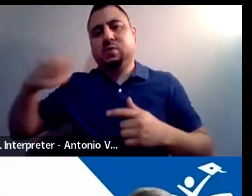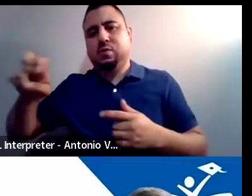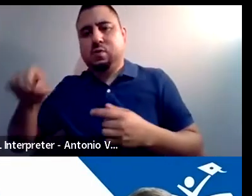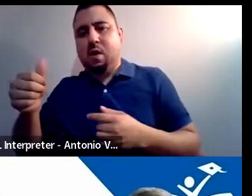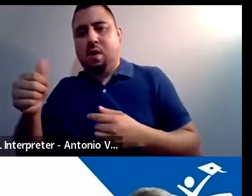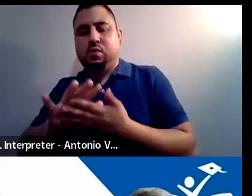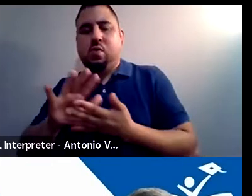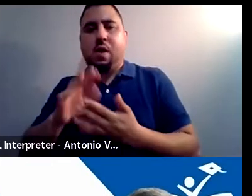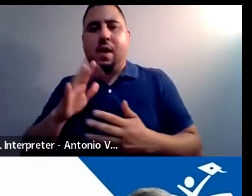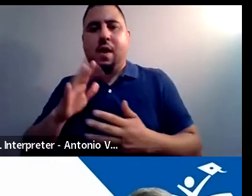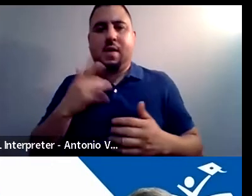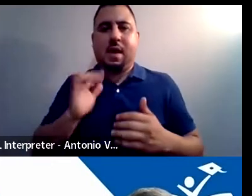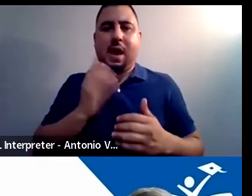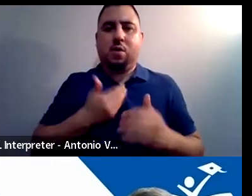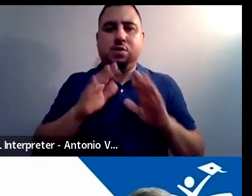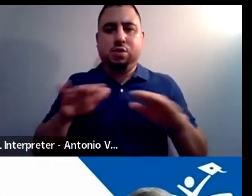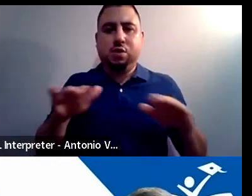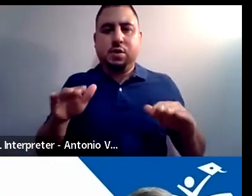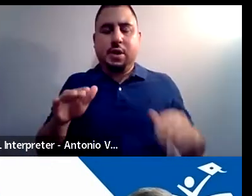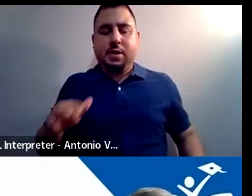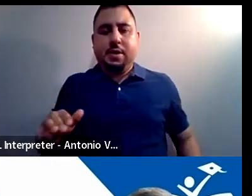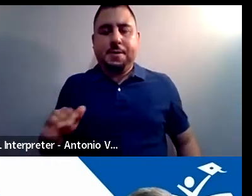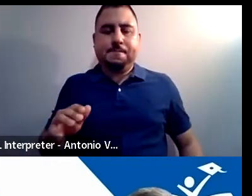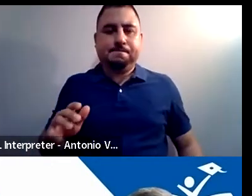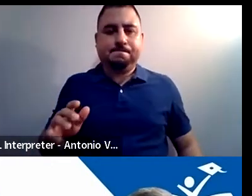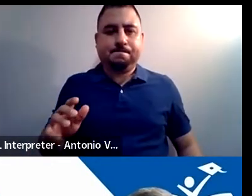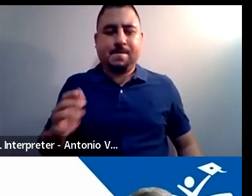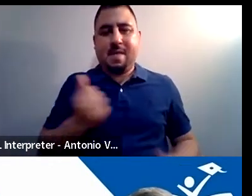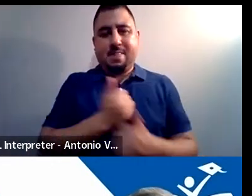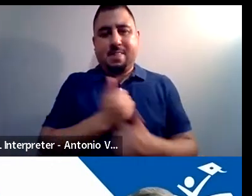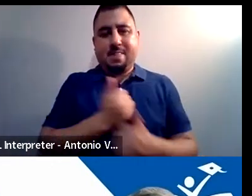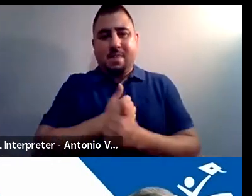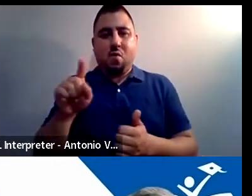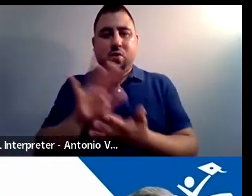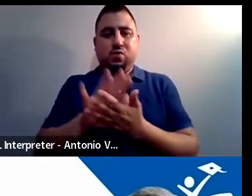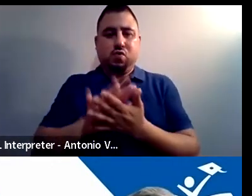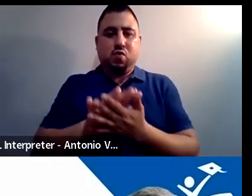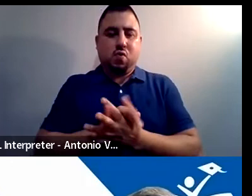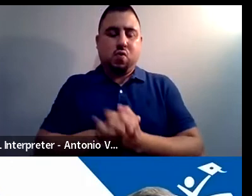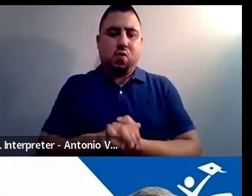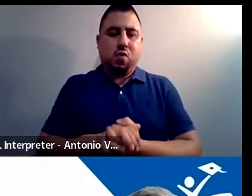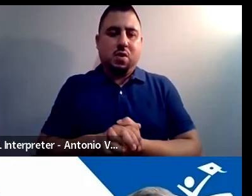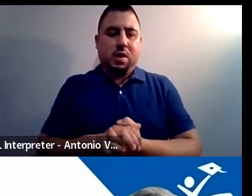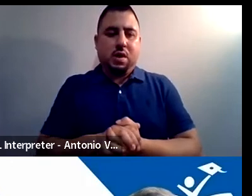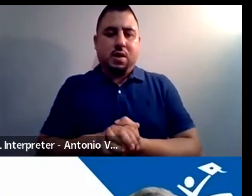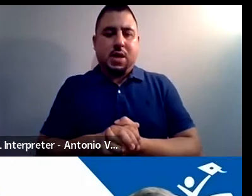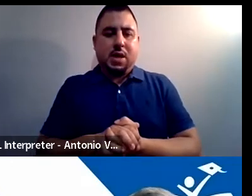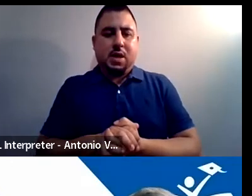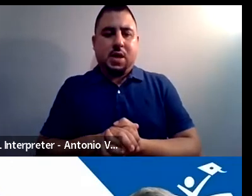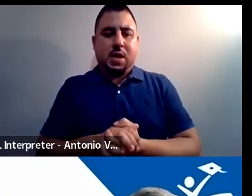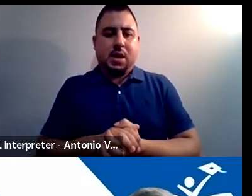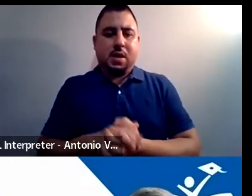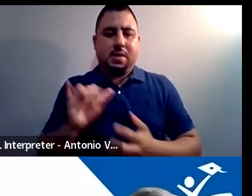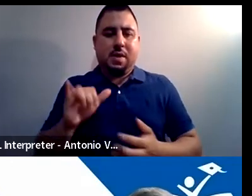feel as though my children, you know, since they love going to school, I would have a